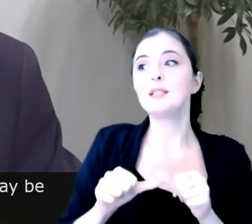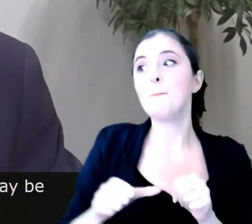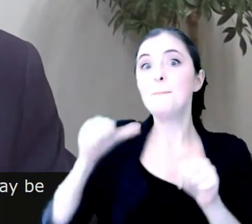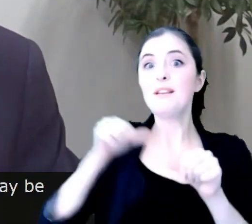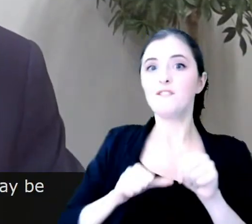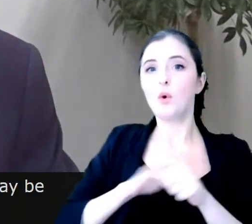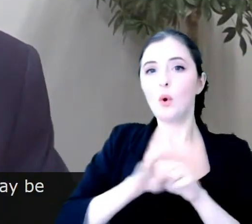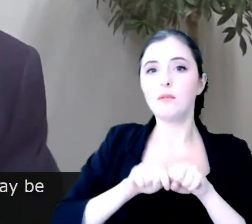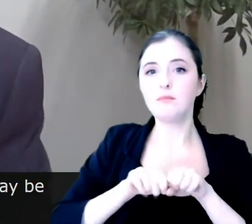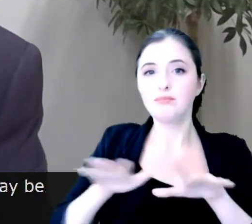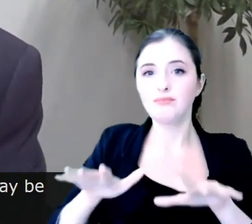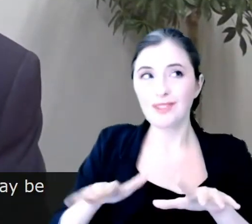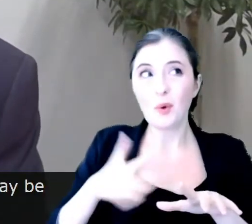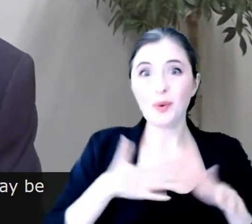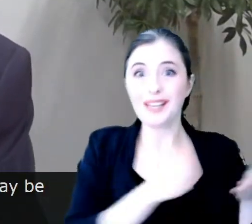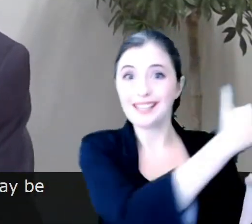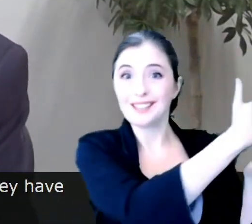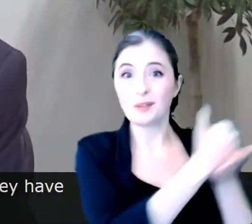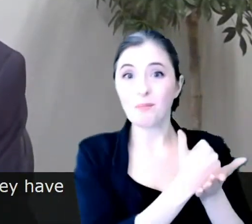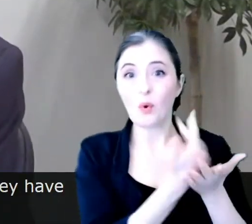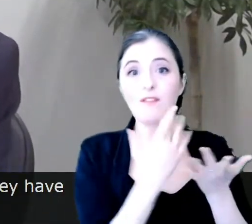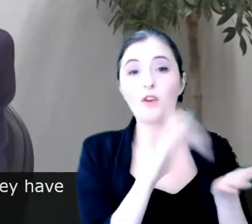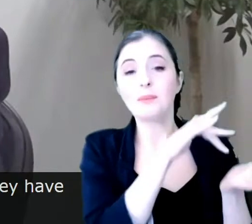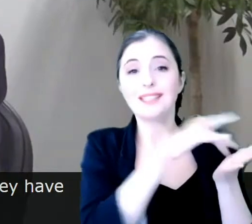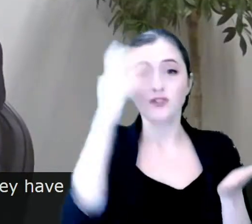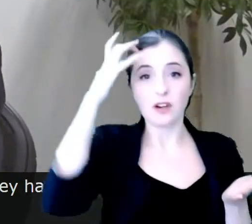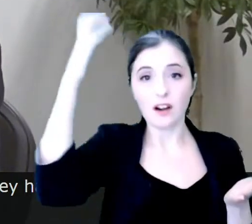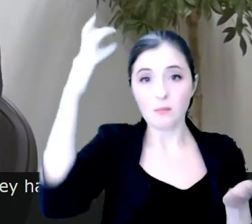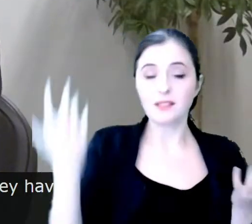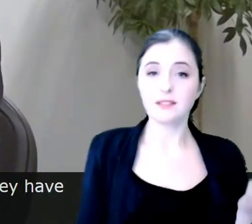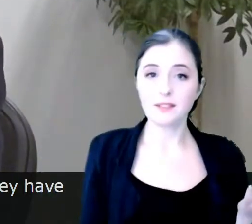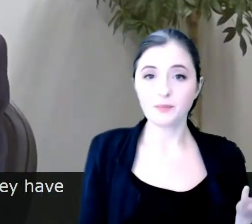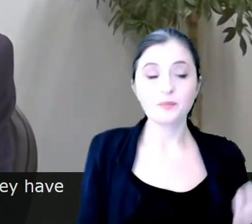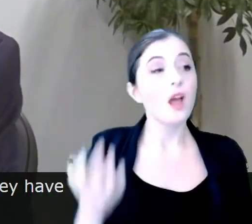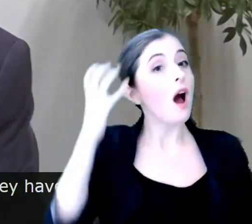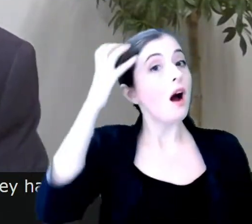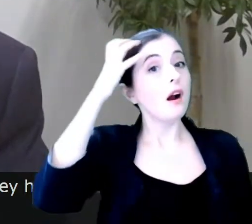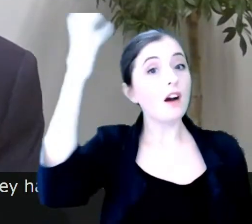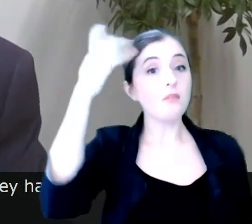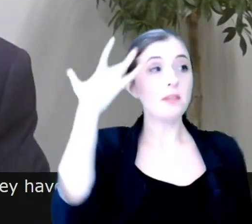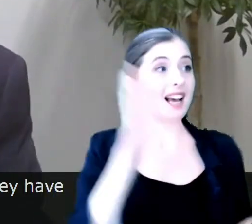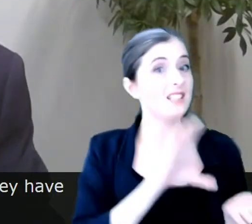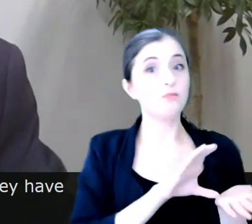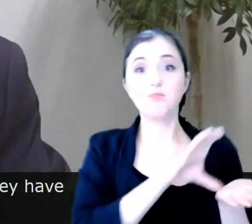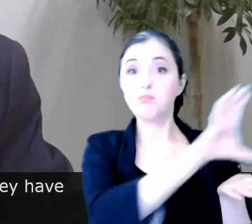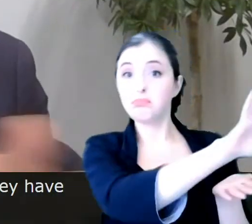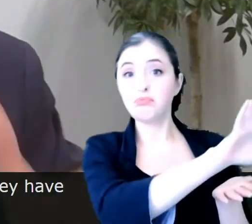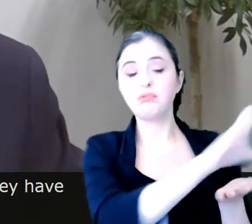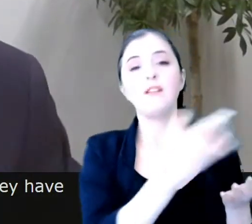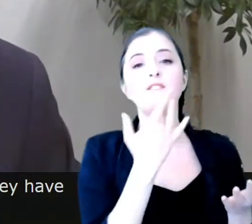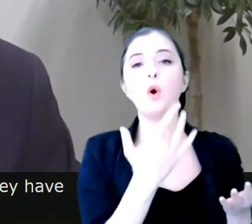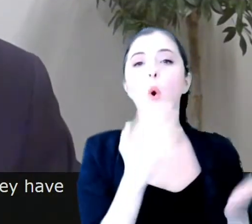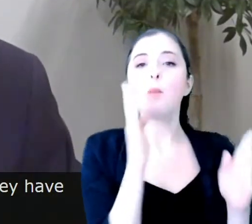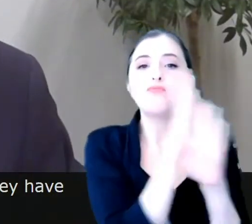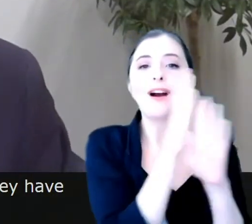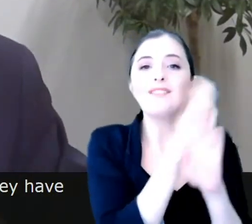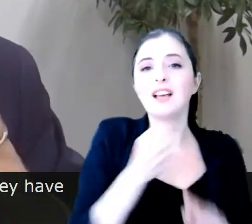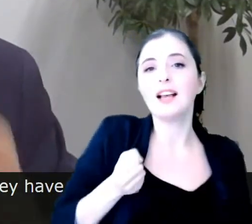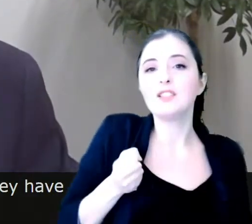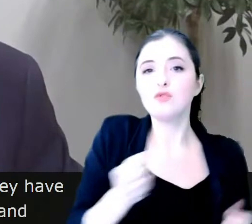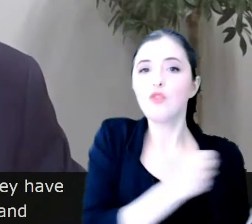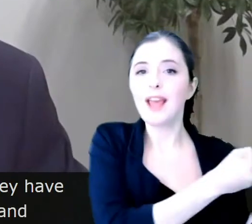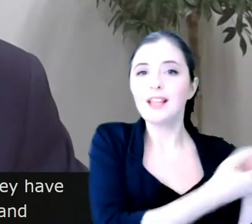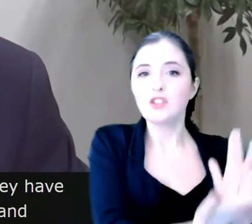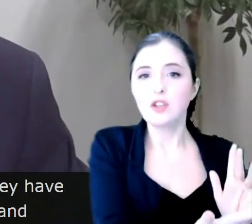given a blank cheque to the privatised train operating companies for 18 months. They've given other checks to other people across the country.